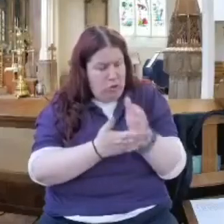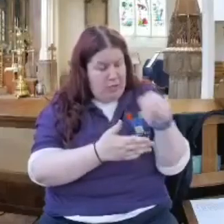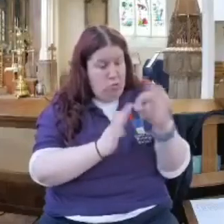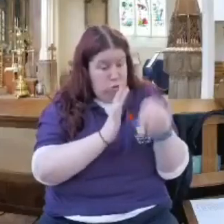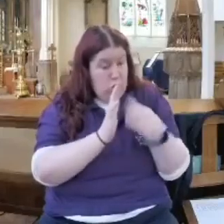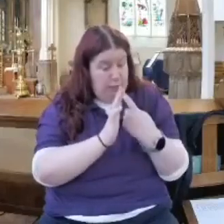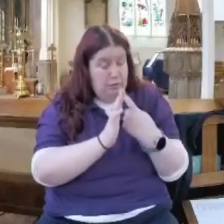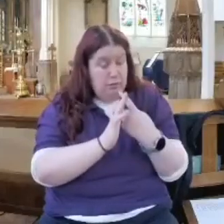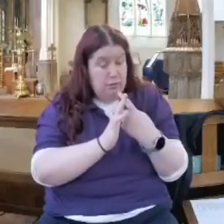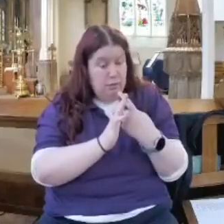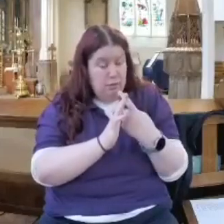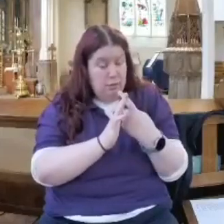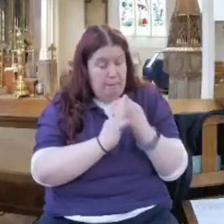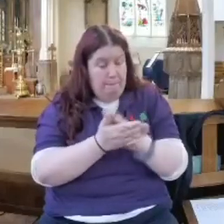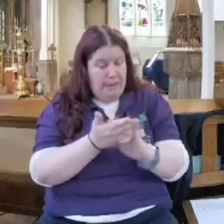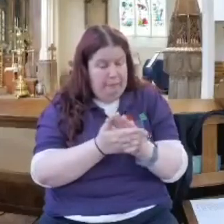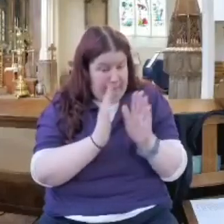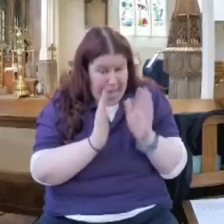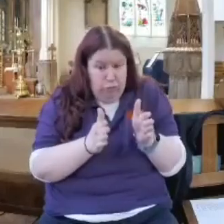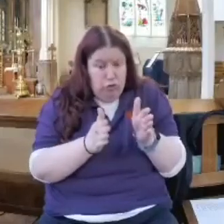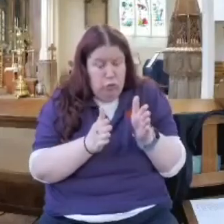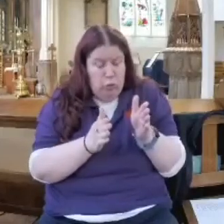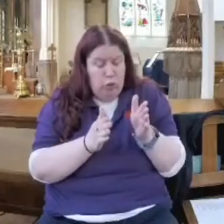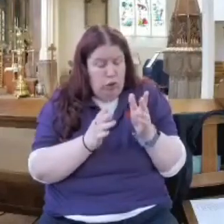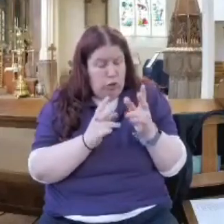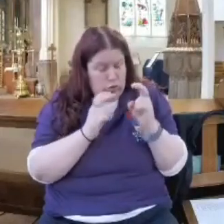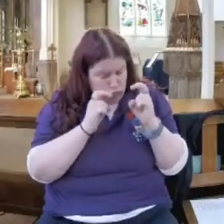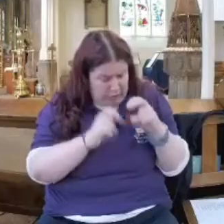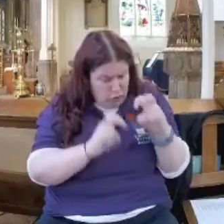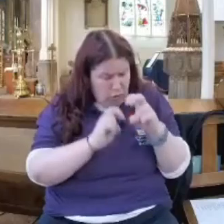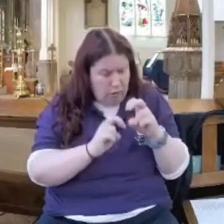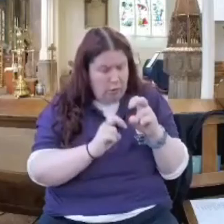Project, forced him to examine the assumptions held by